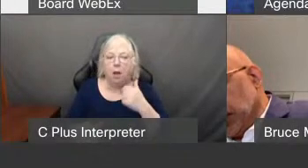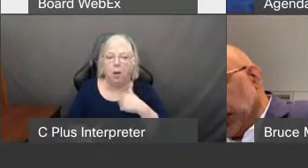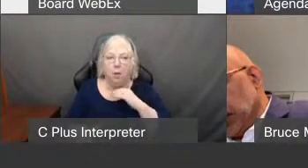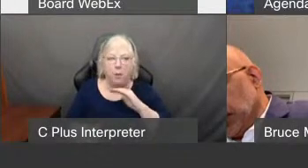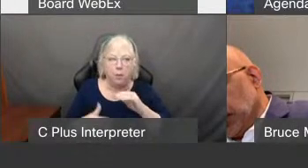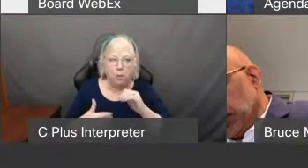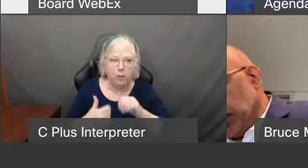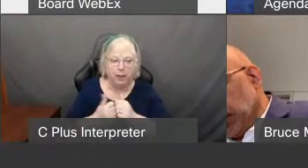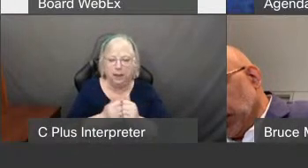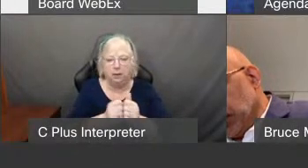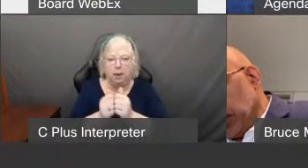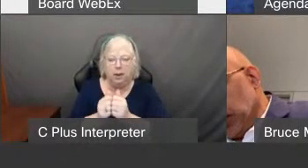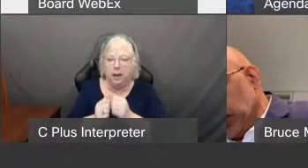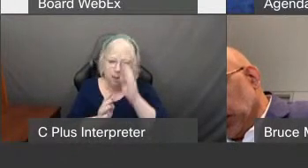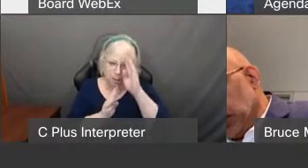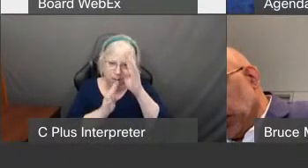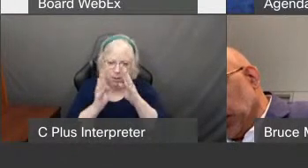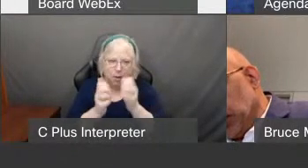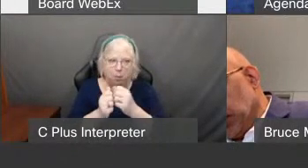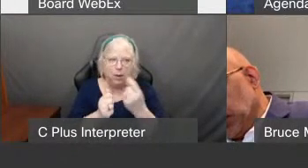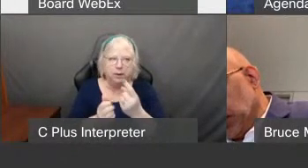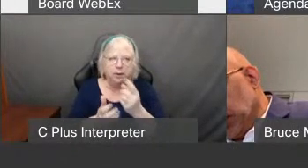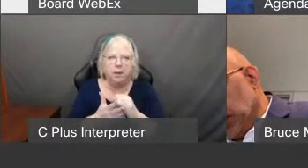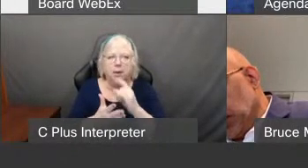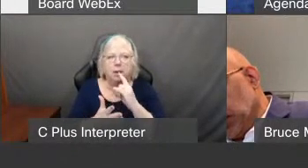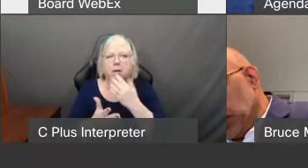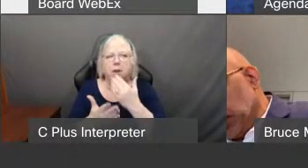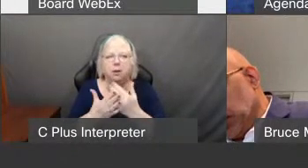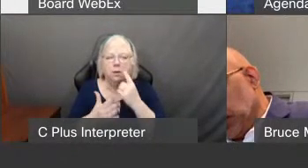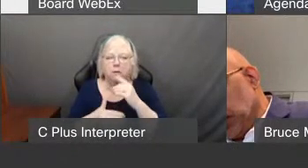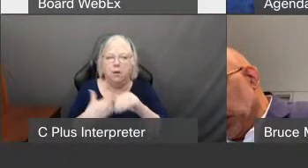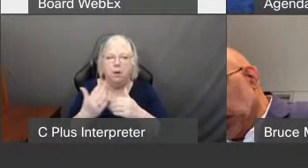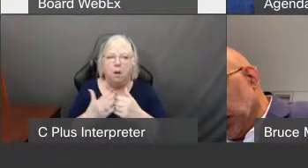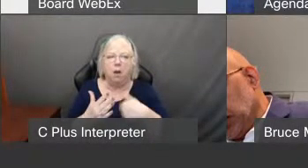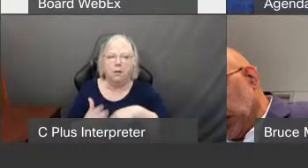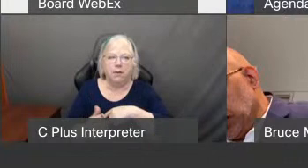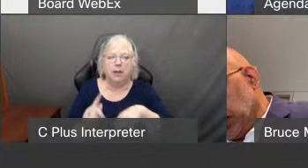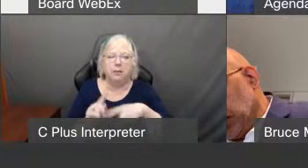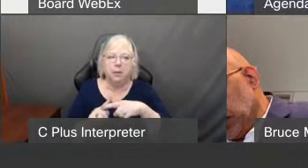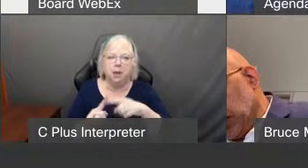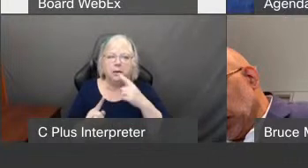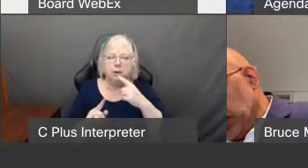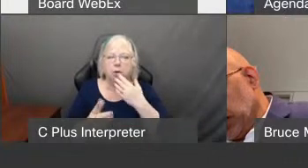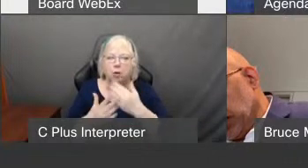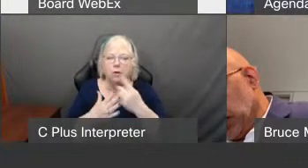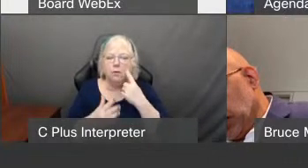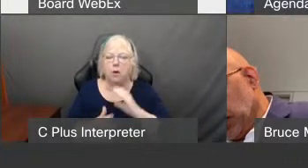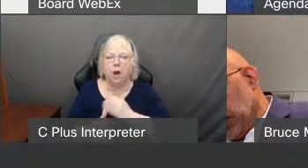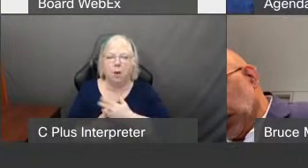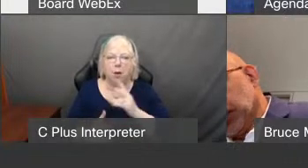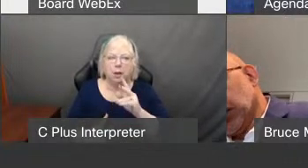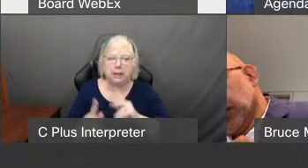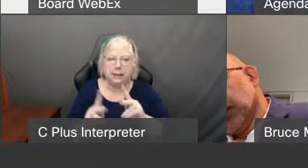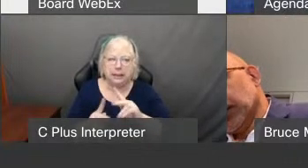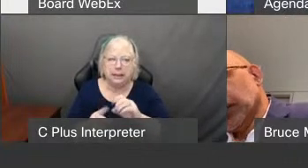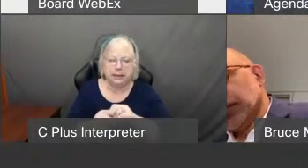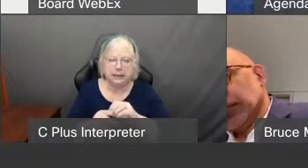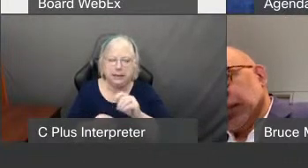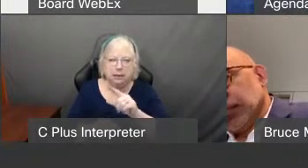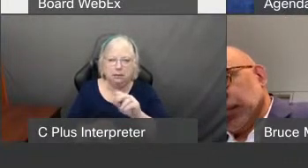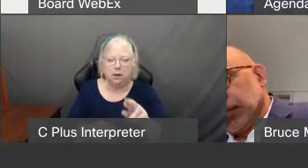come together and come up with something that's going to be suitable for all of us and for our citizens as well. Thank you so much, Director